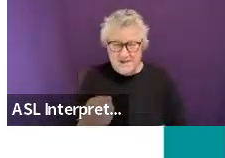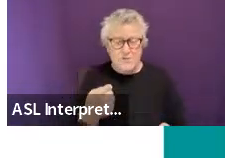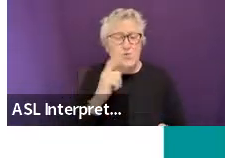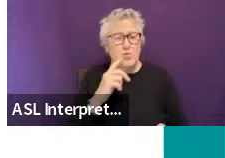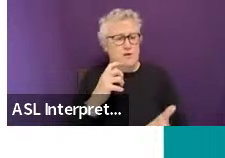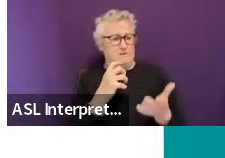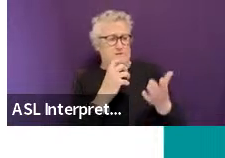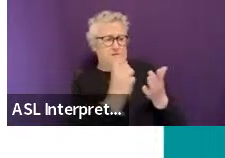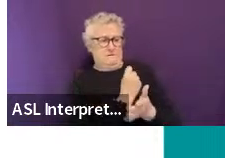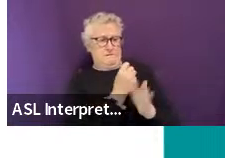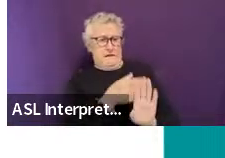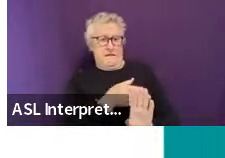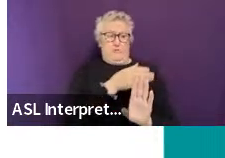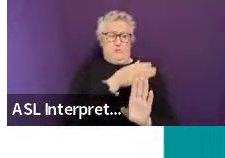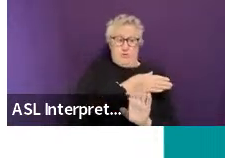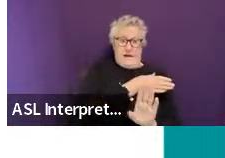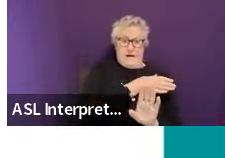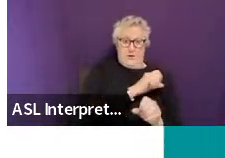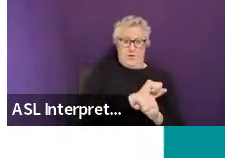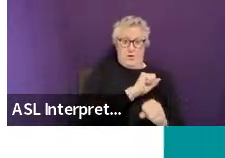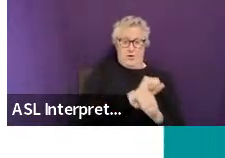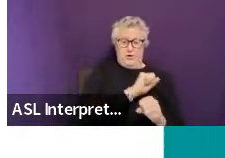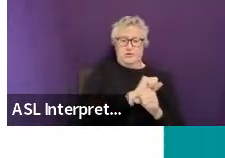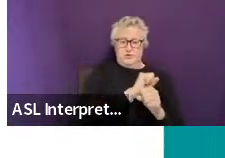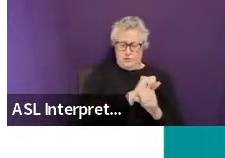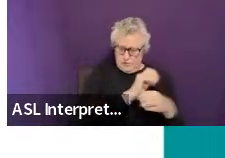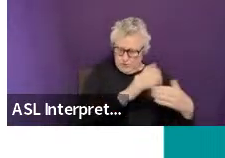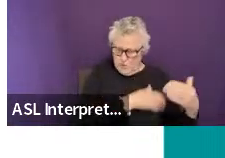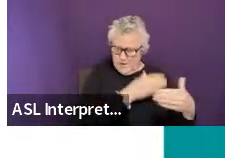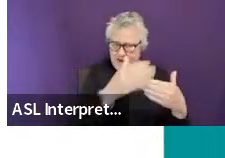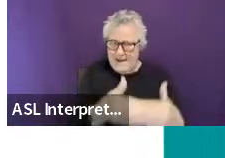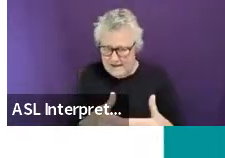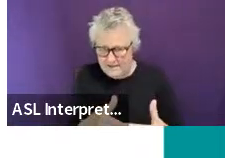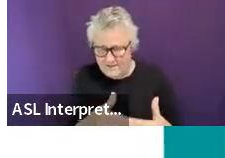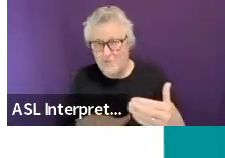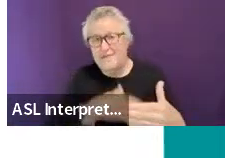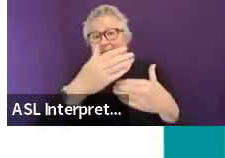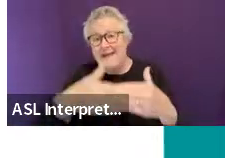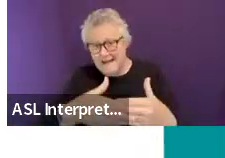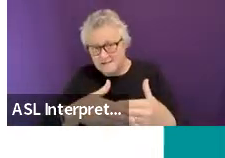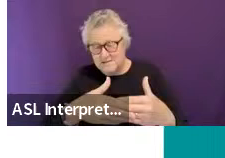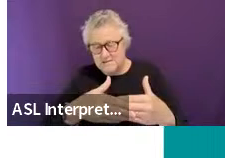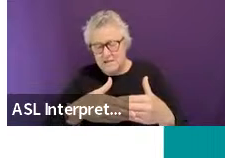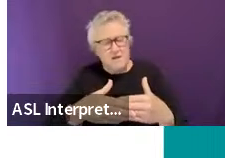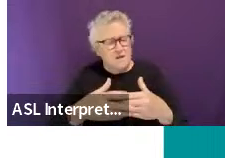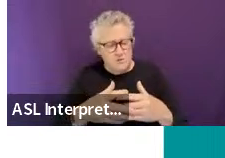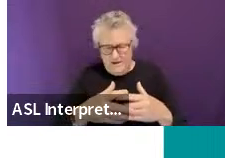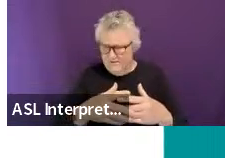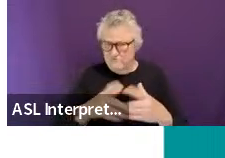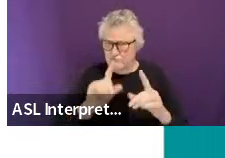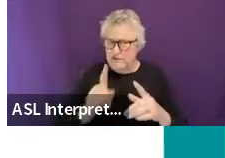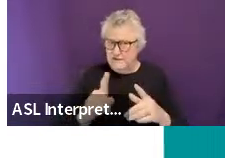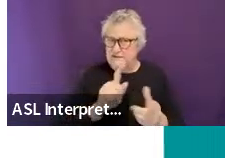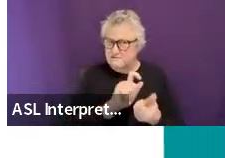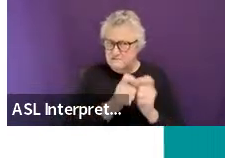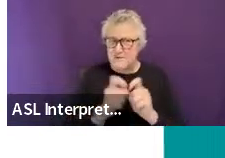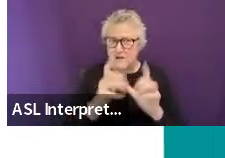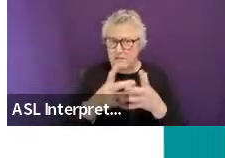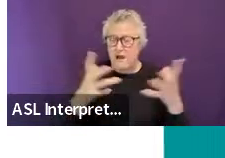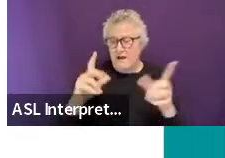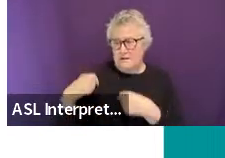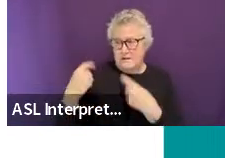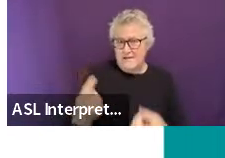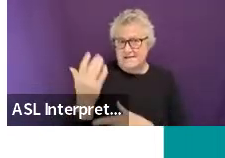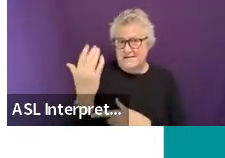get us a jump start on where we are. We've done a lot of work in 15 months to get us to where we are, and including looking at existing